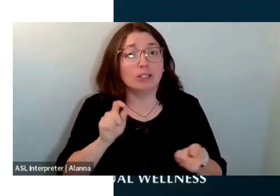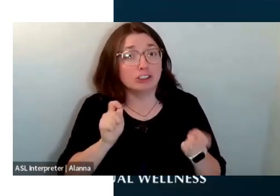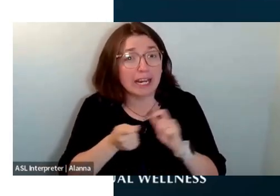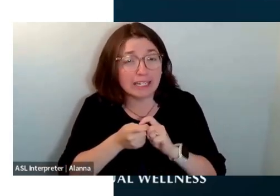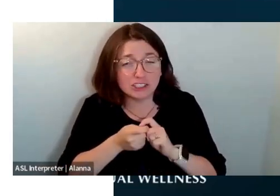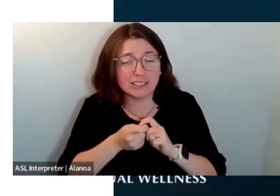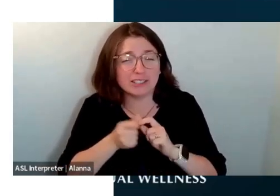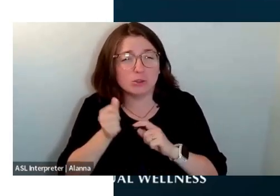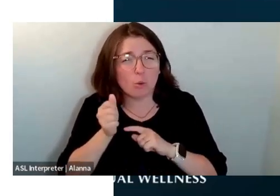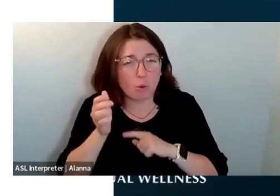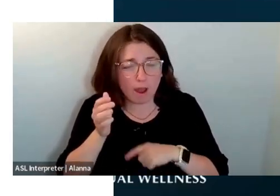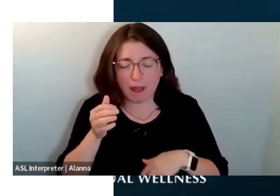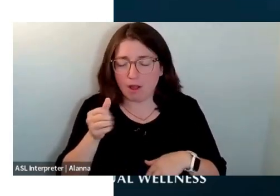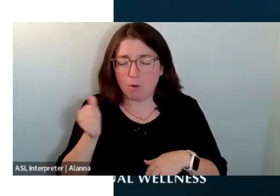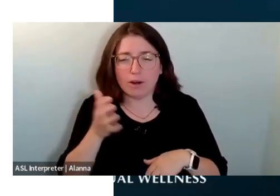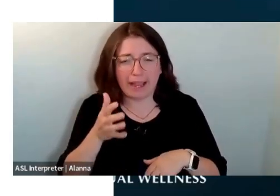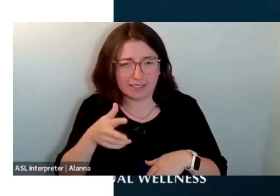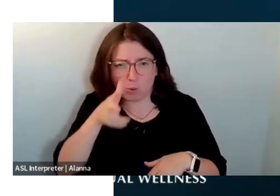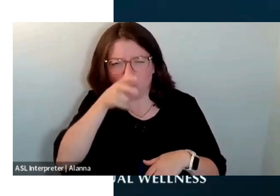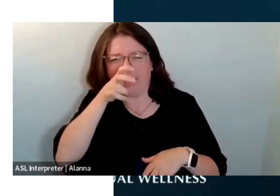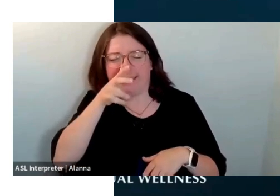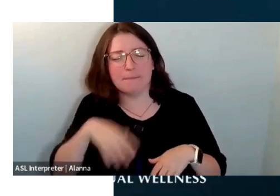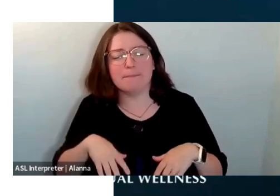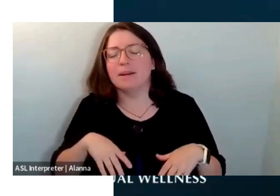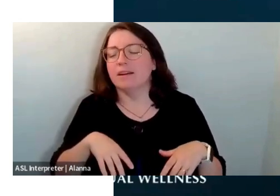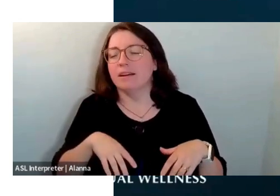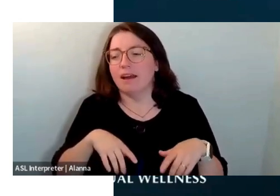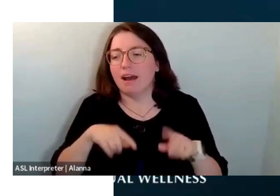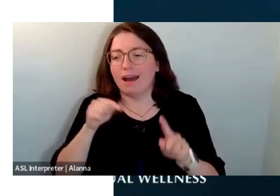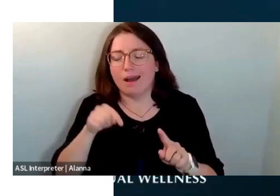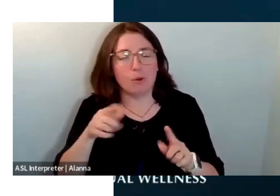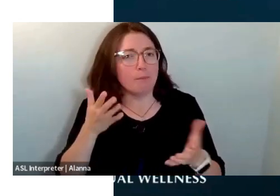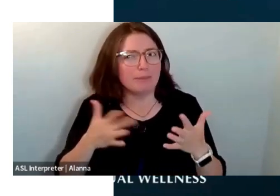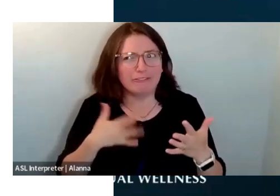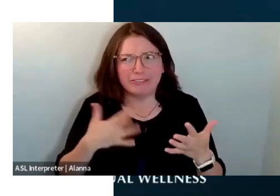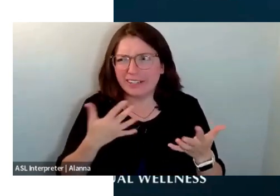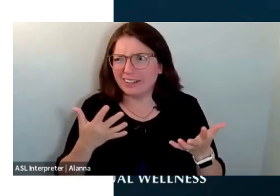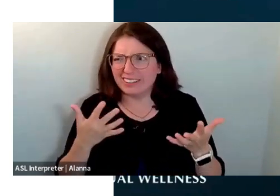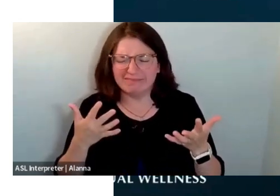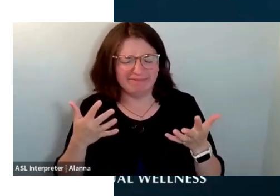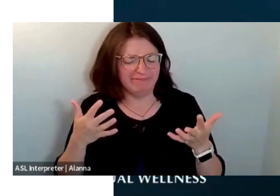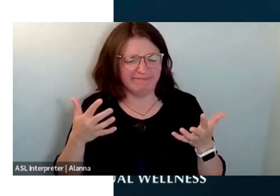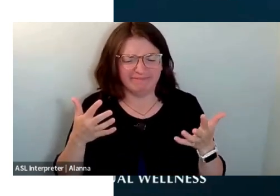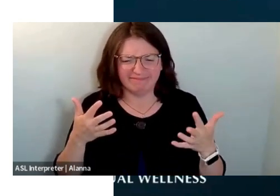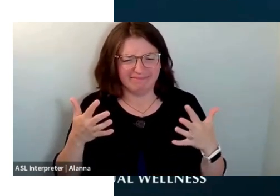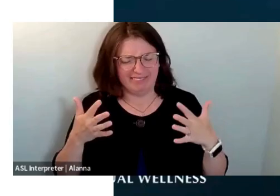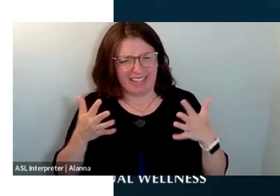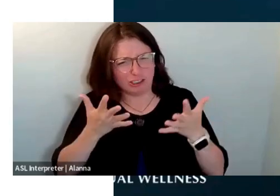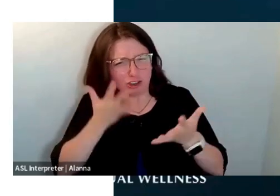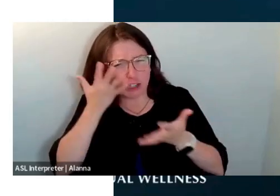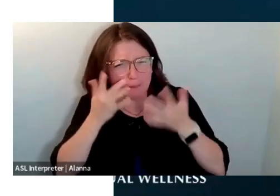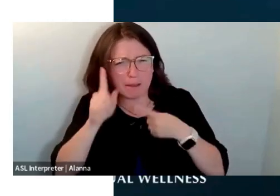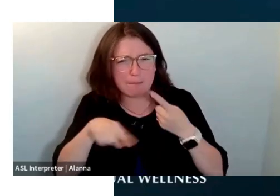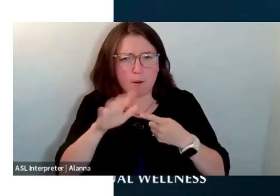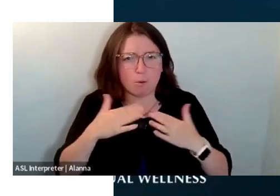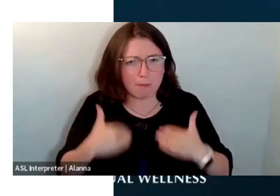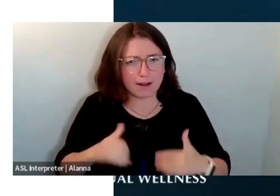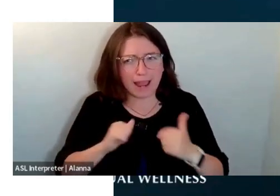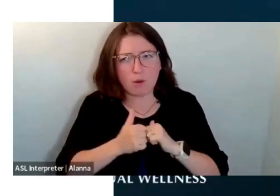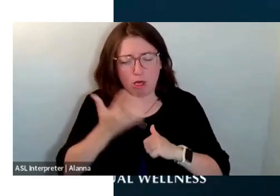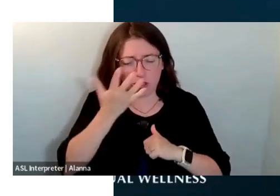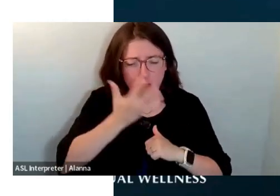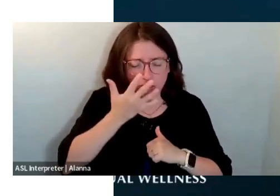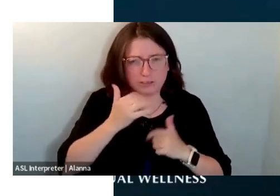orgasm, or feeling shut down or ashamed about how the body looks or responds. And some may